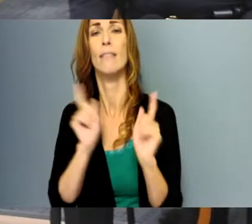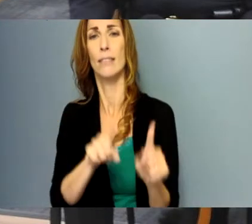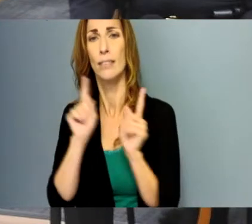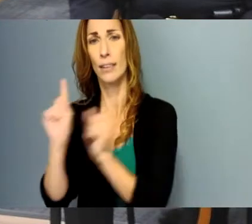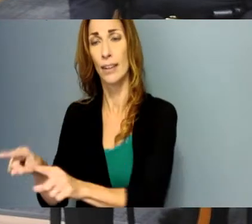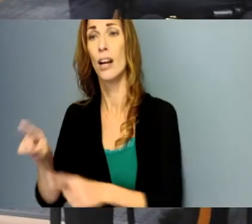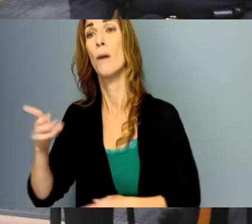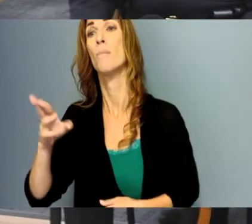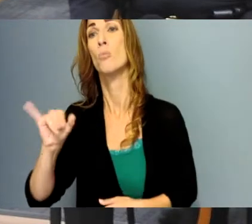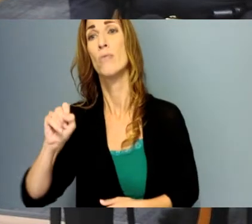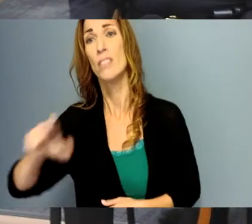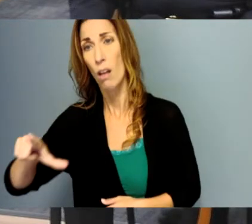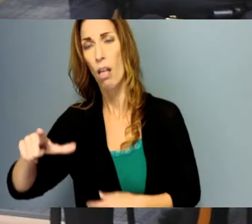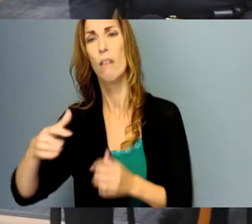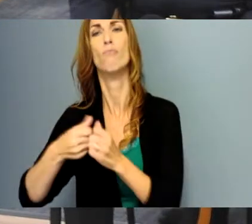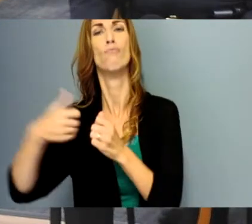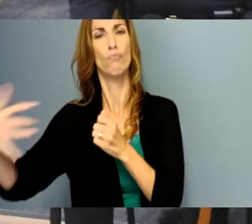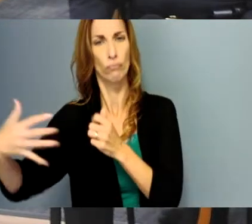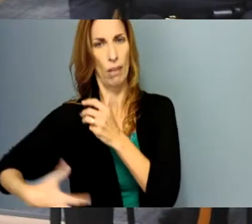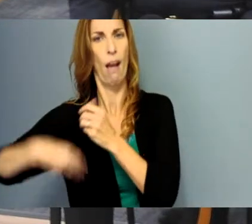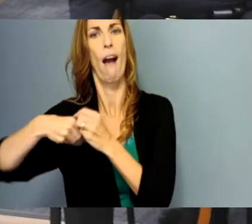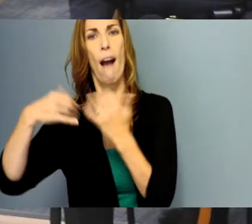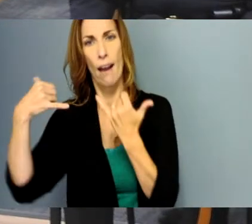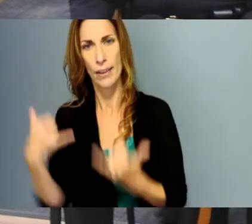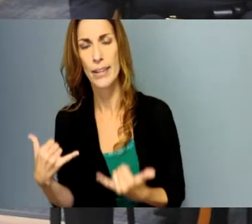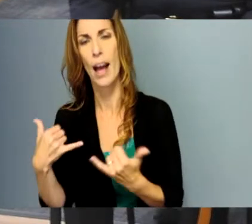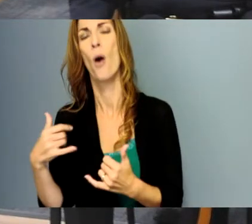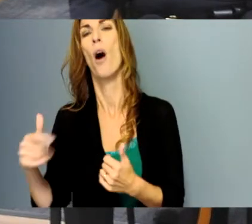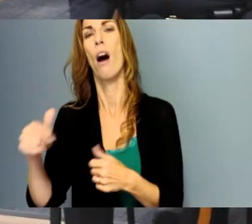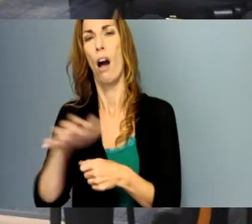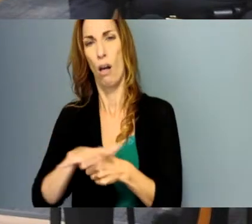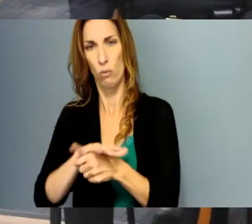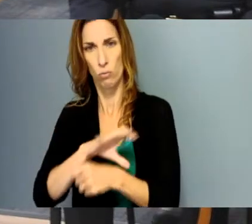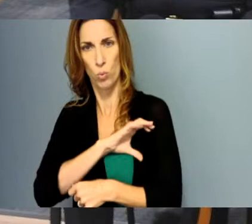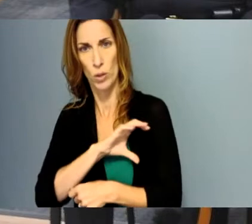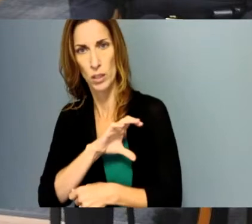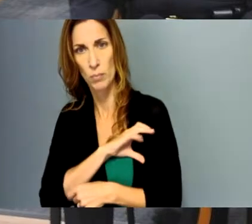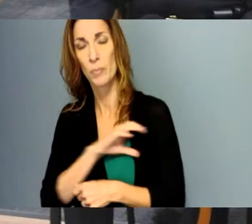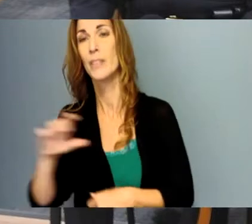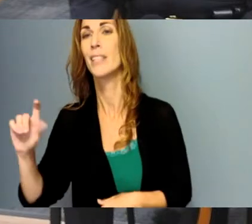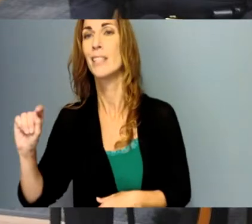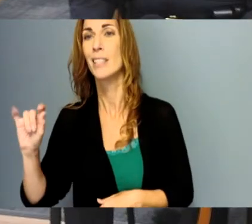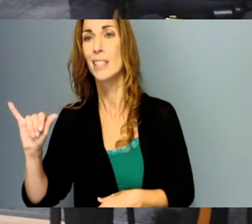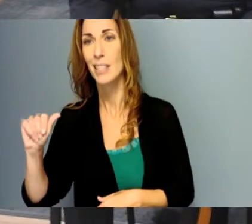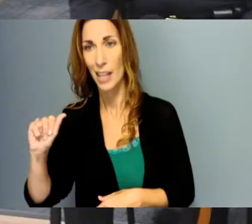Bristol Borough, Tullytown Police Departments with co-responder Tia